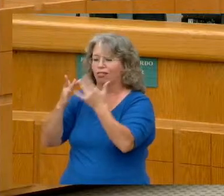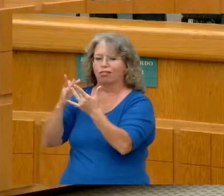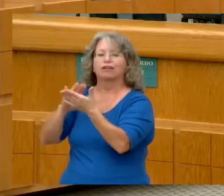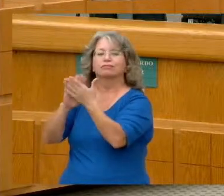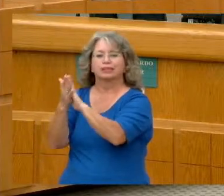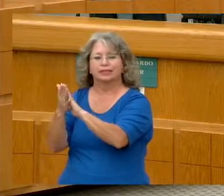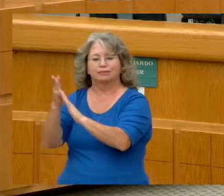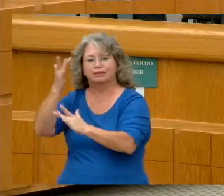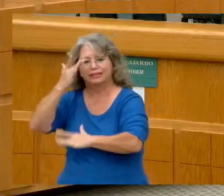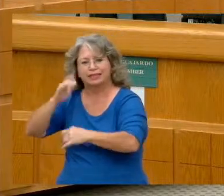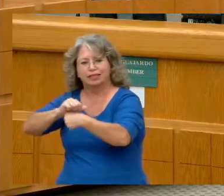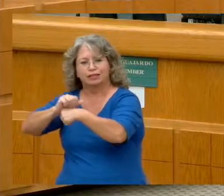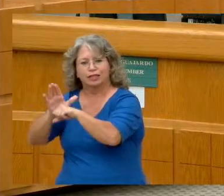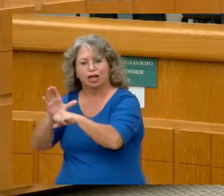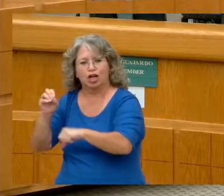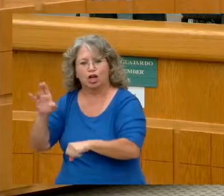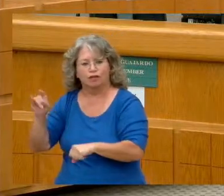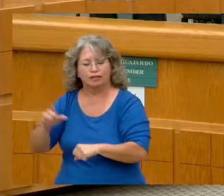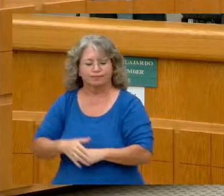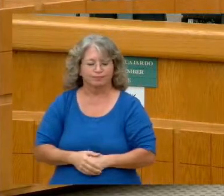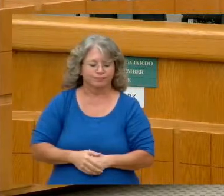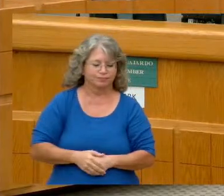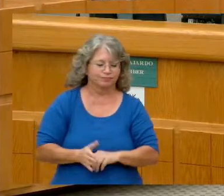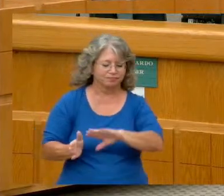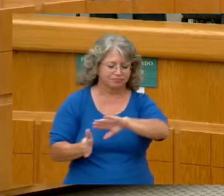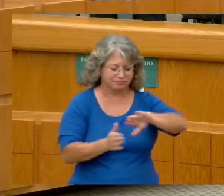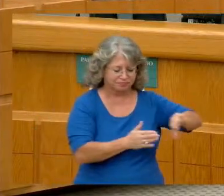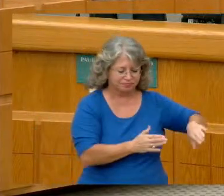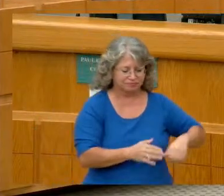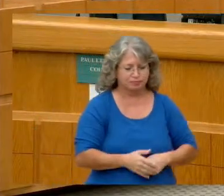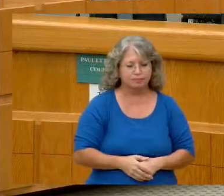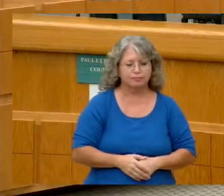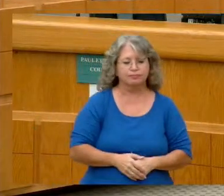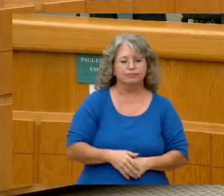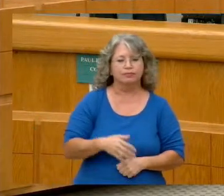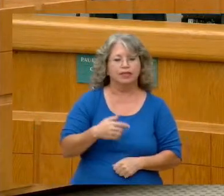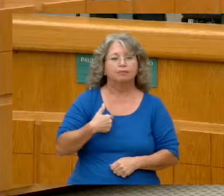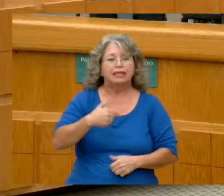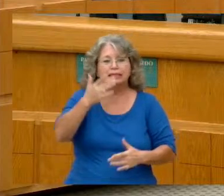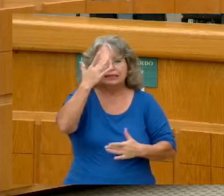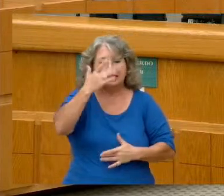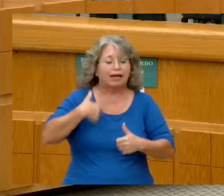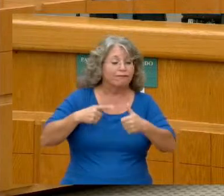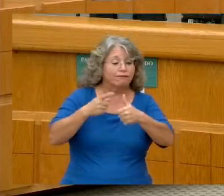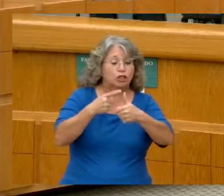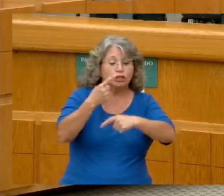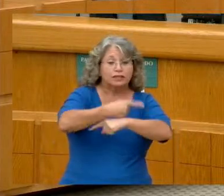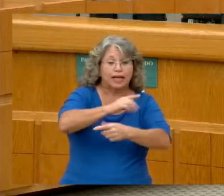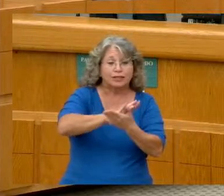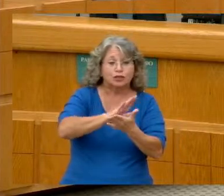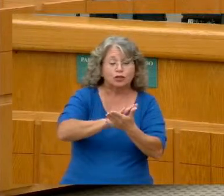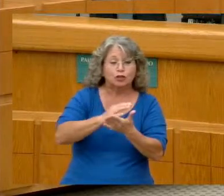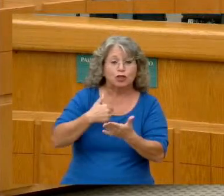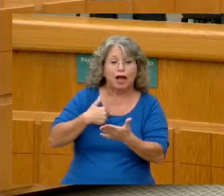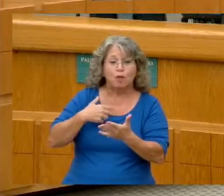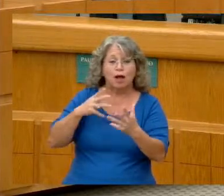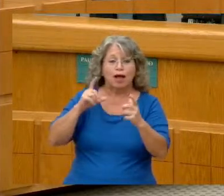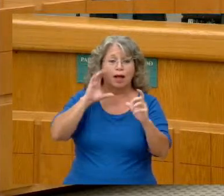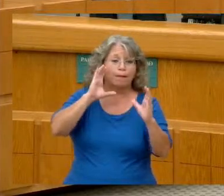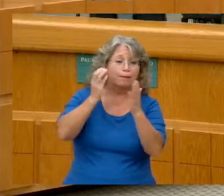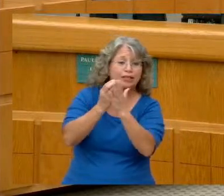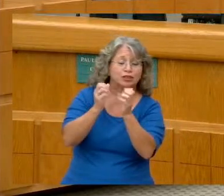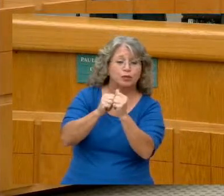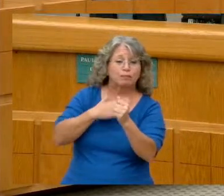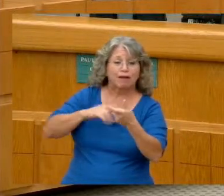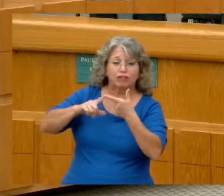sick. It's the first day of school. I've got to take a picture of this moment with my friends. I take a pic. It's